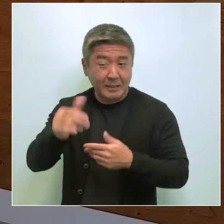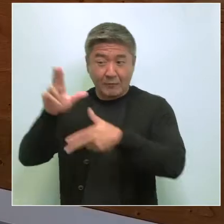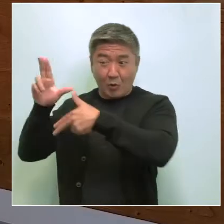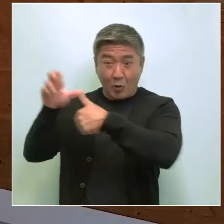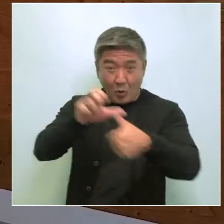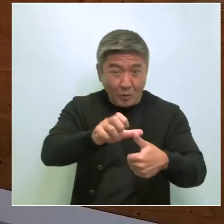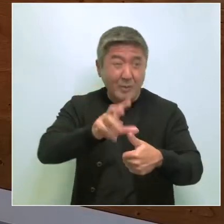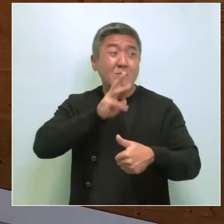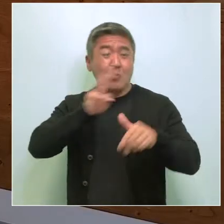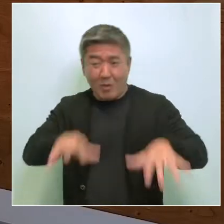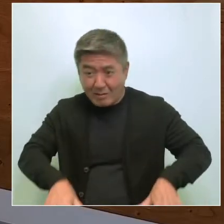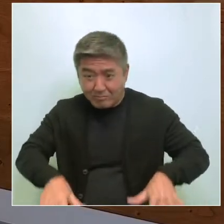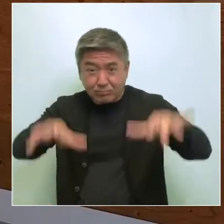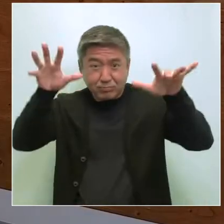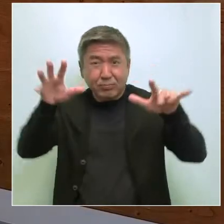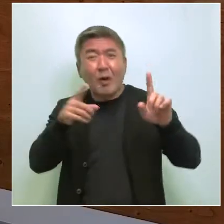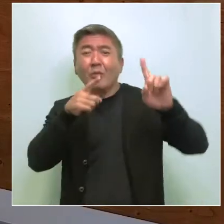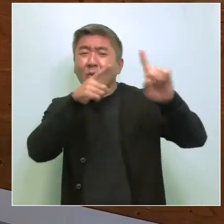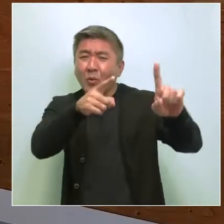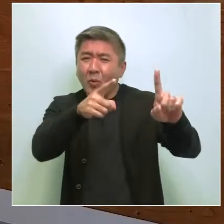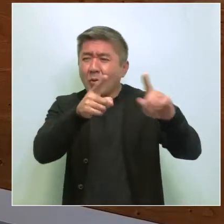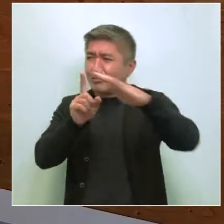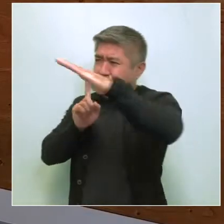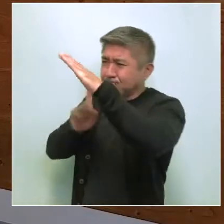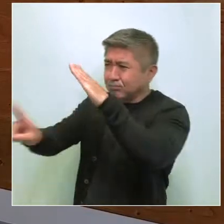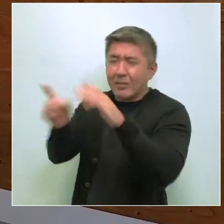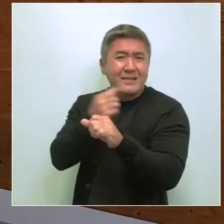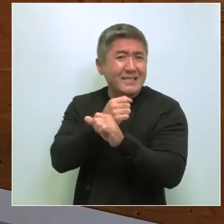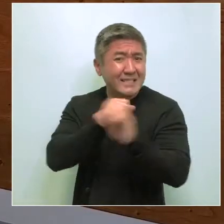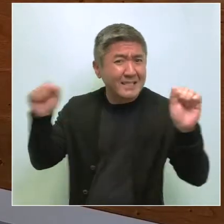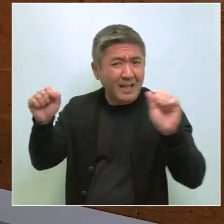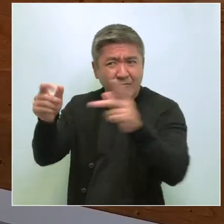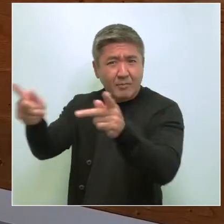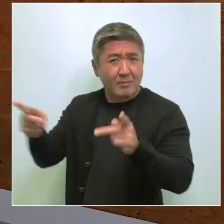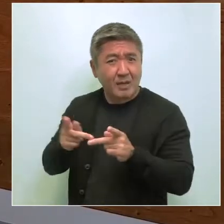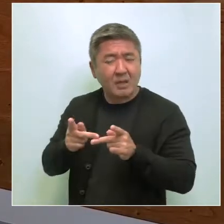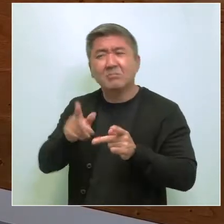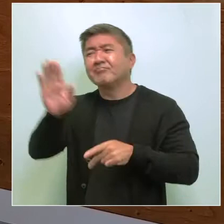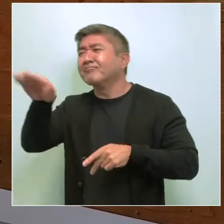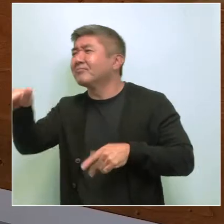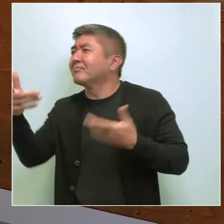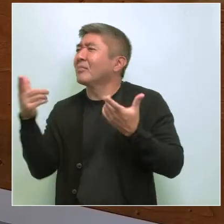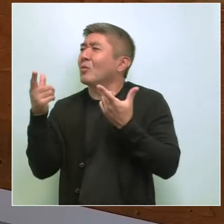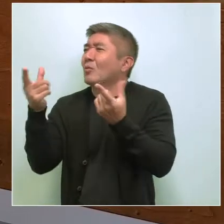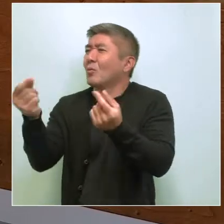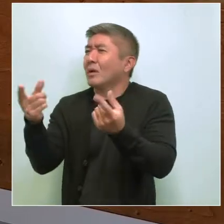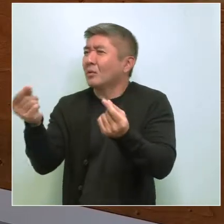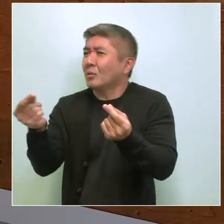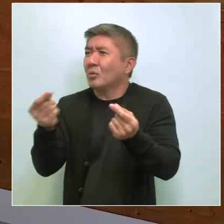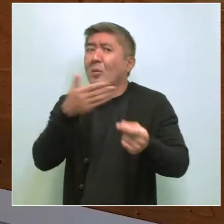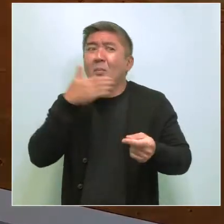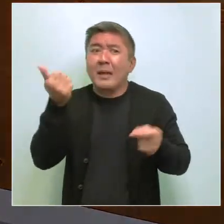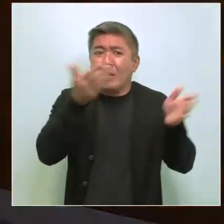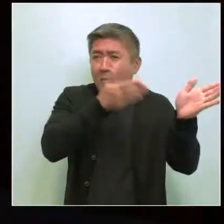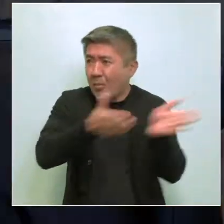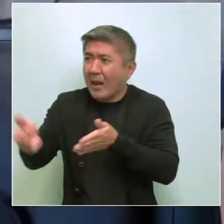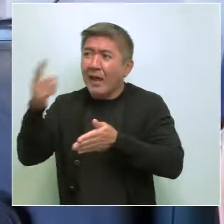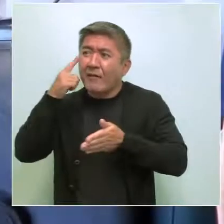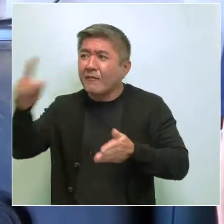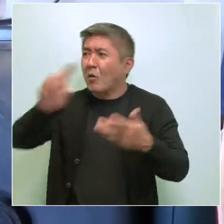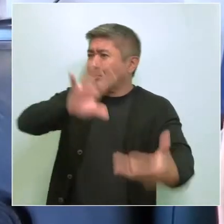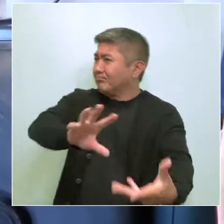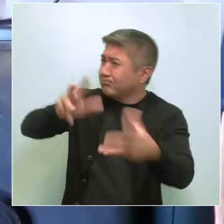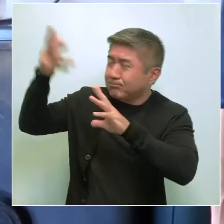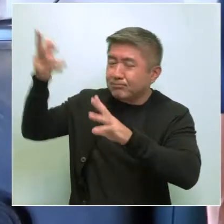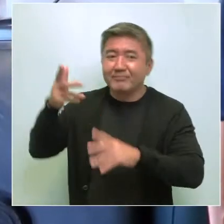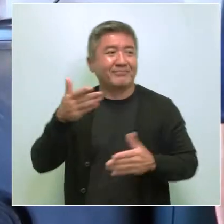safely shelter in place. So Dennis, what are some things that homeowners could do to better prepare their home for a natural disaster?